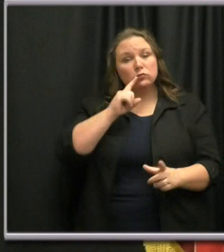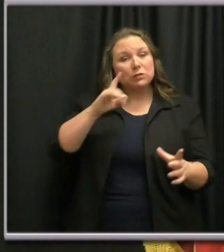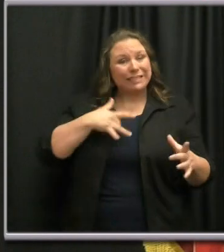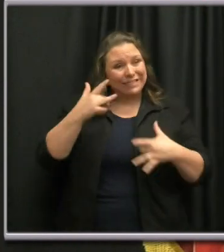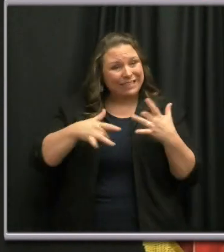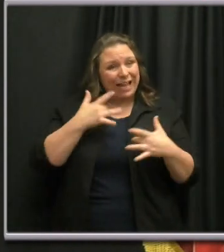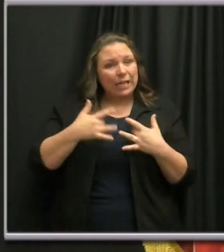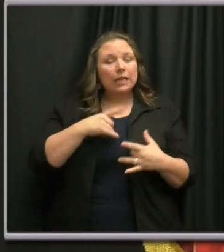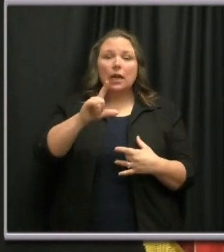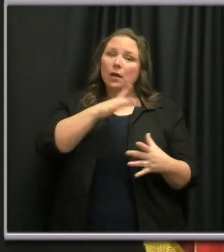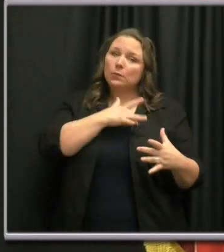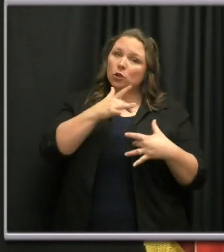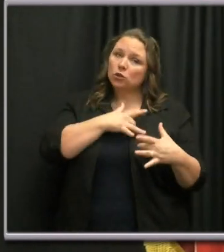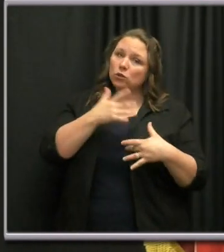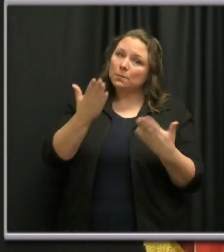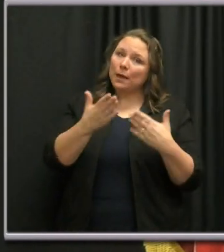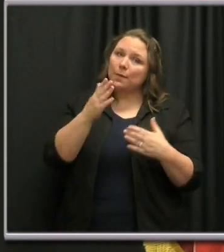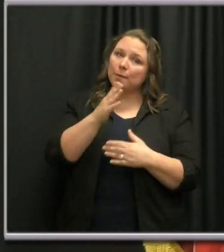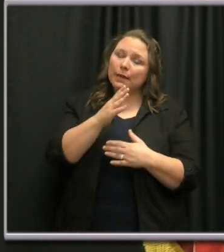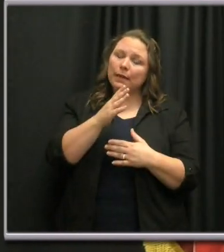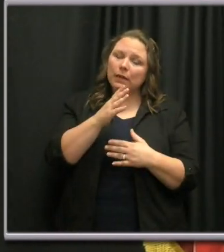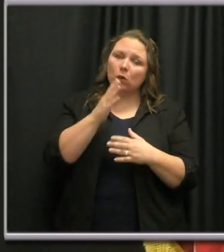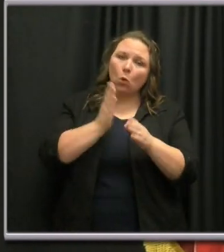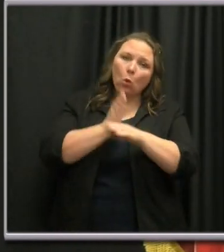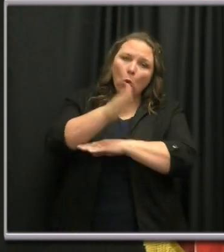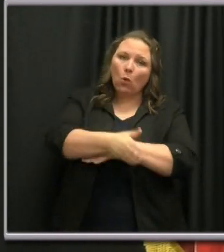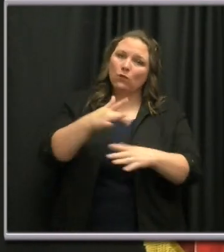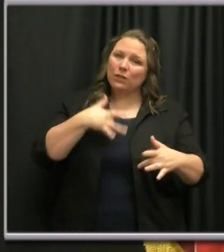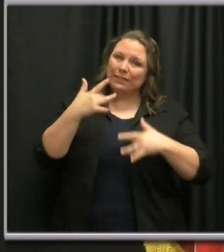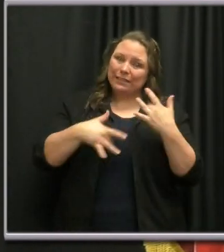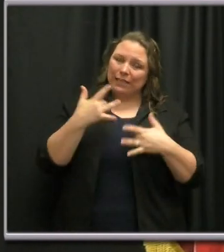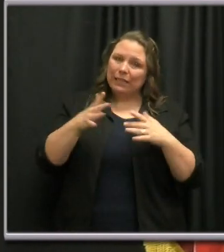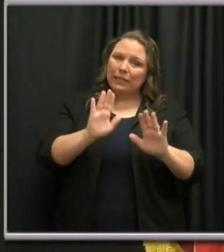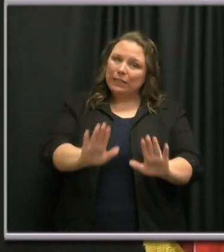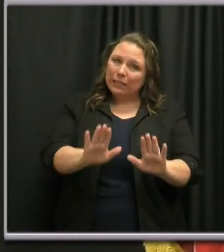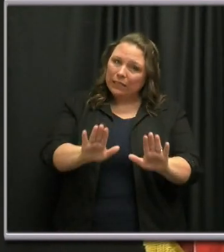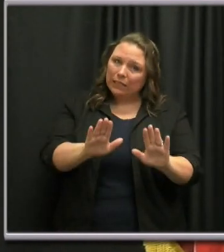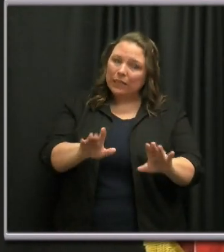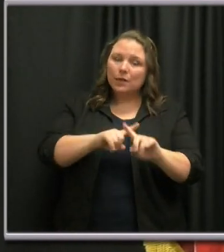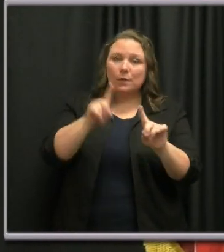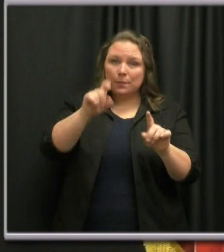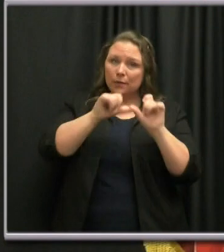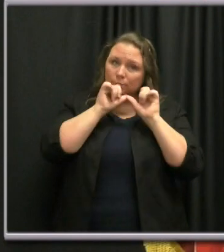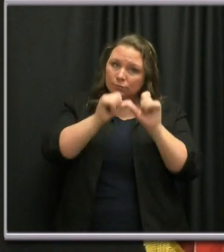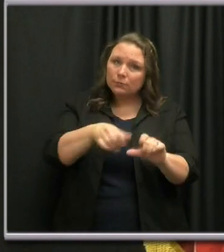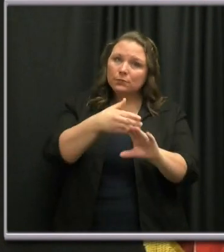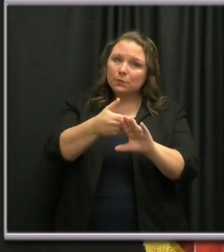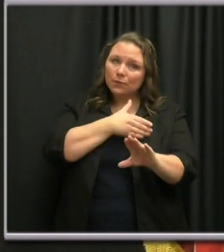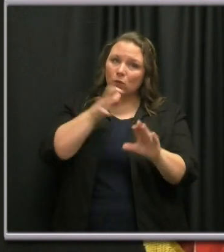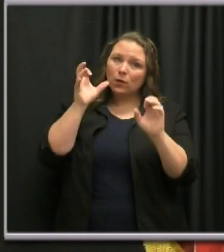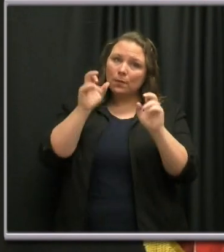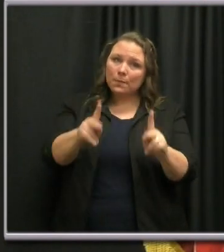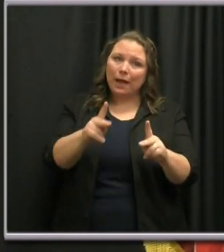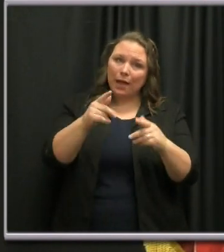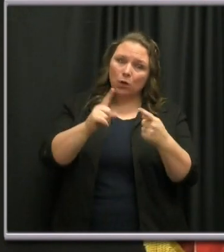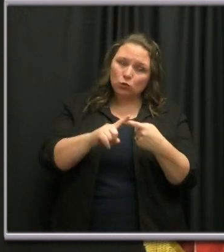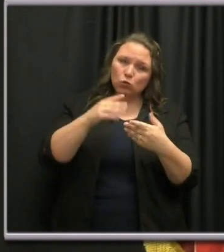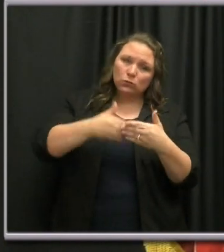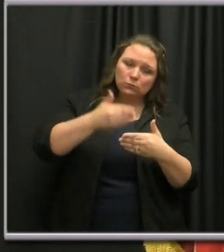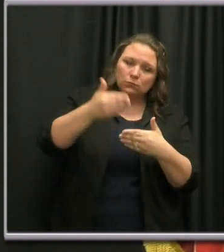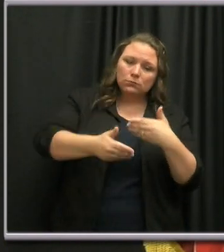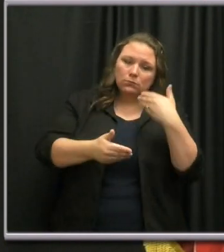worry that we're sometimes too excited about the progress that we've made, but that needs to continue before you can go to the next